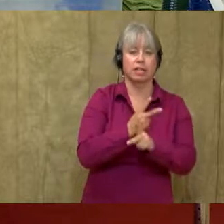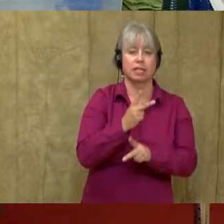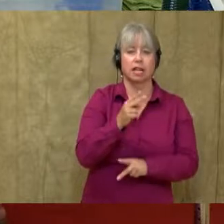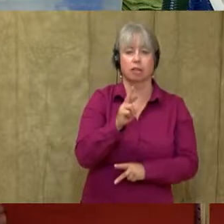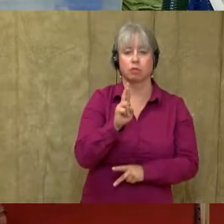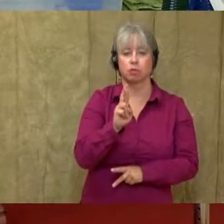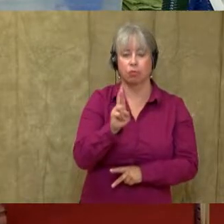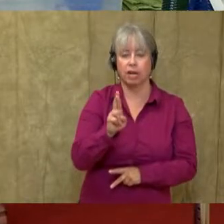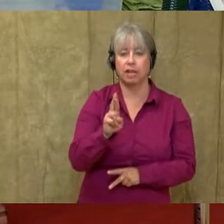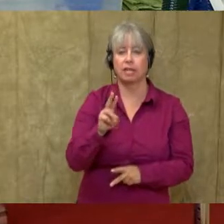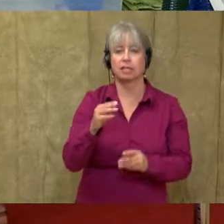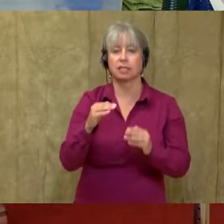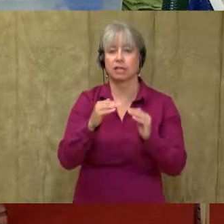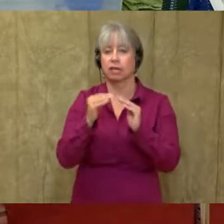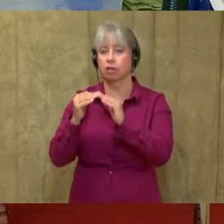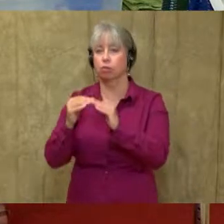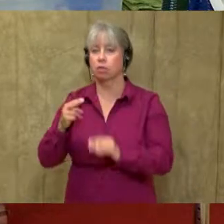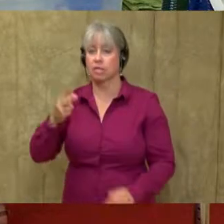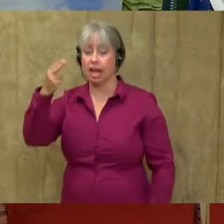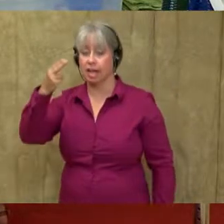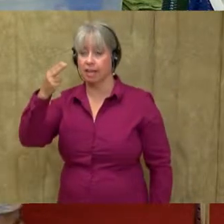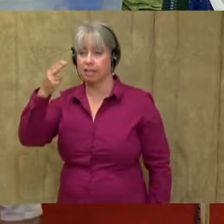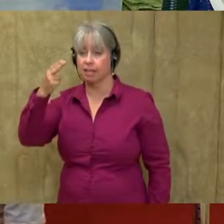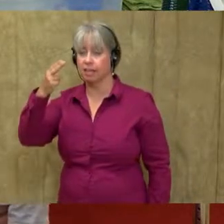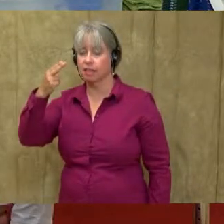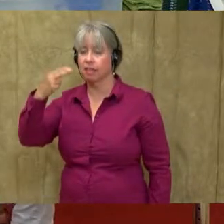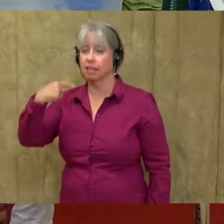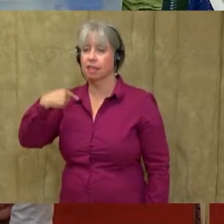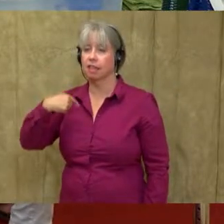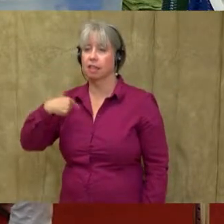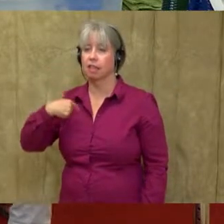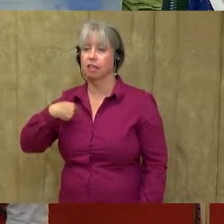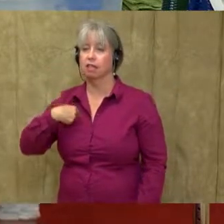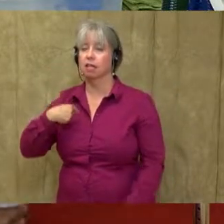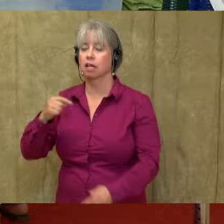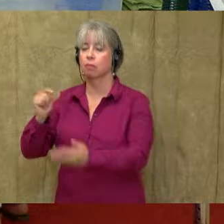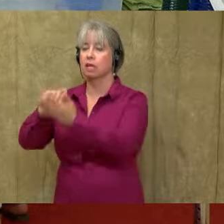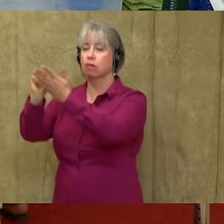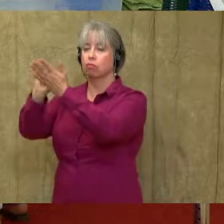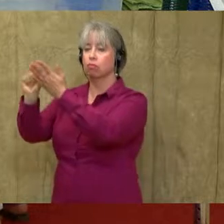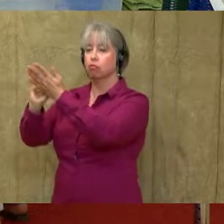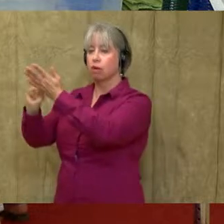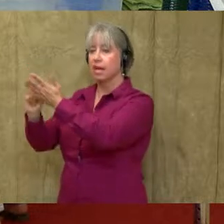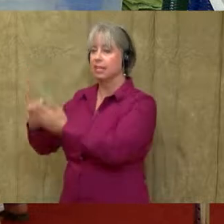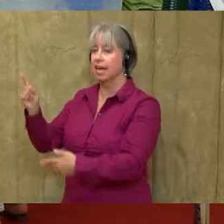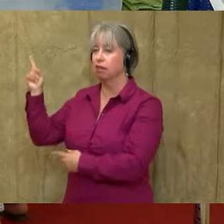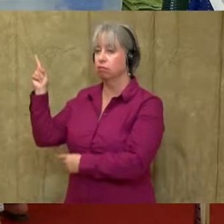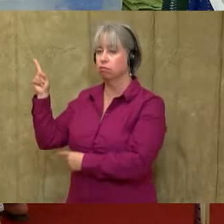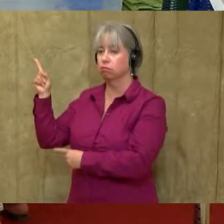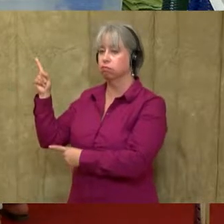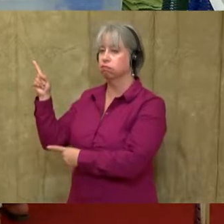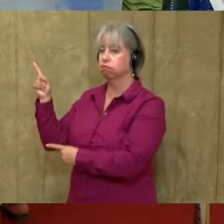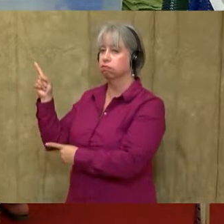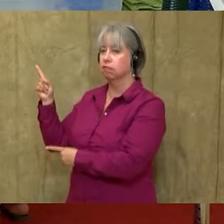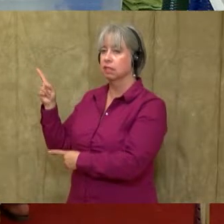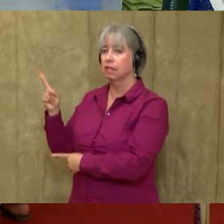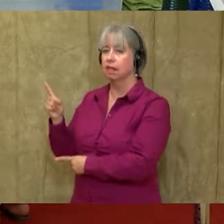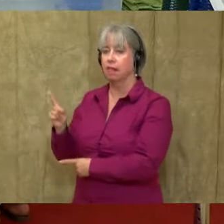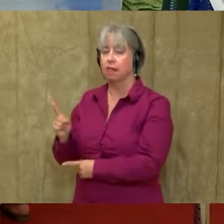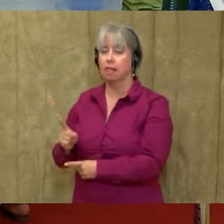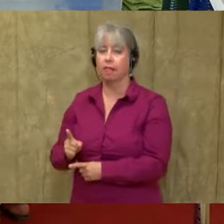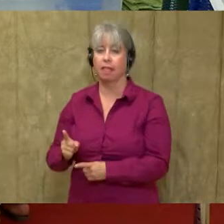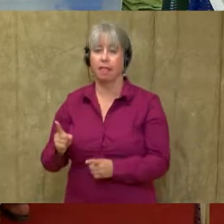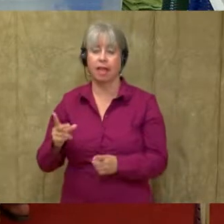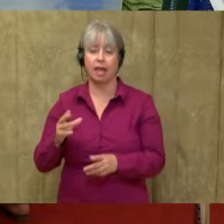be our height. So I'm going to go to the board real quick just to show you that. So if I have a sphere and I have